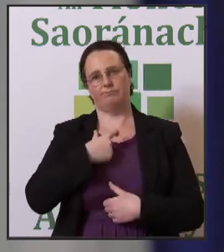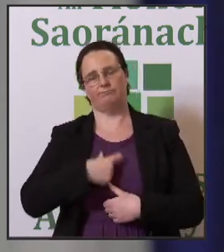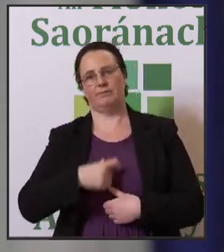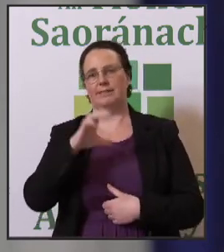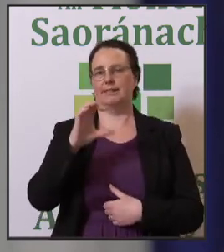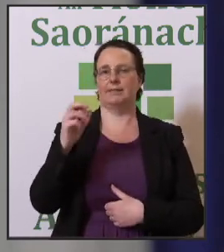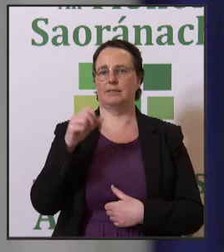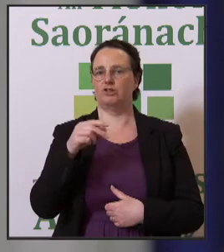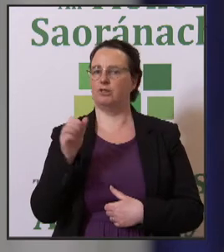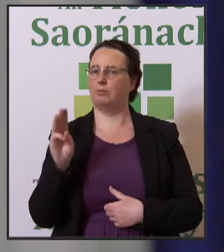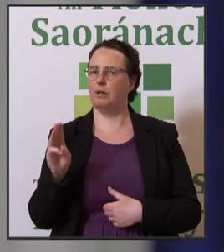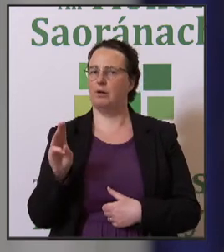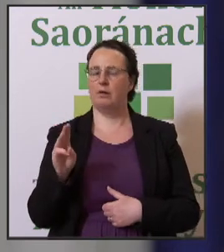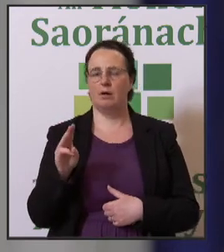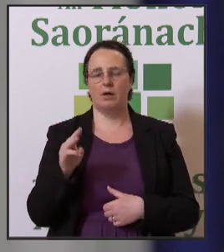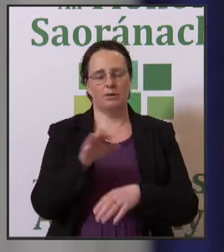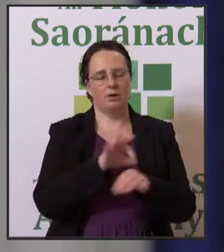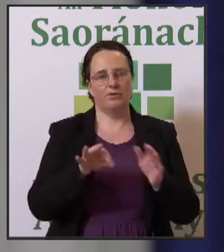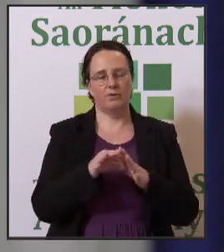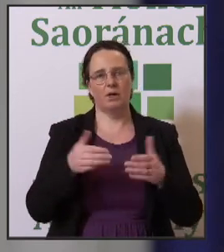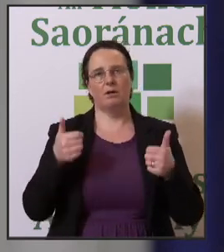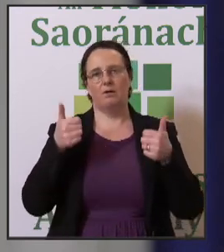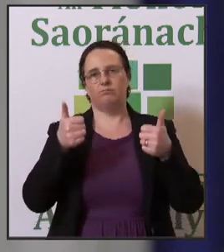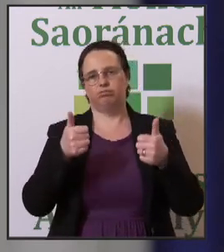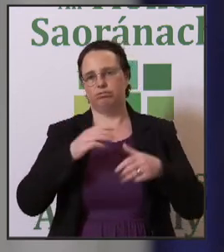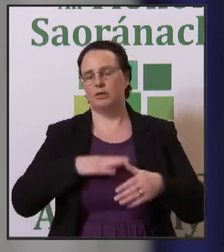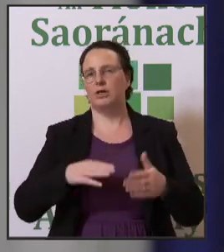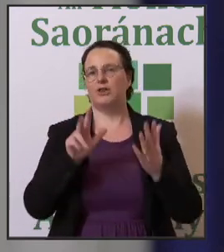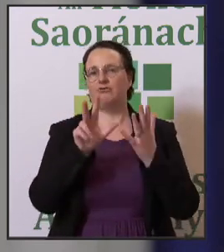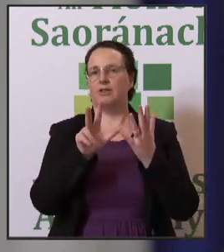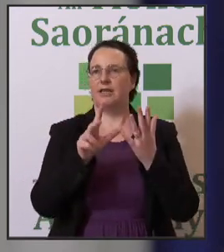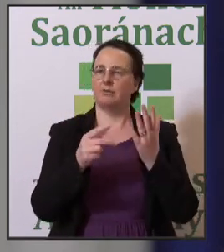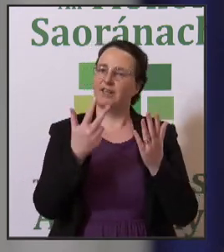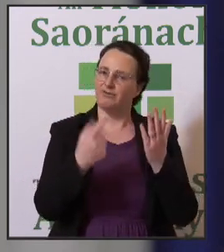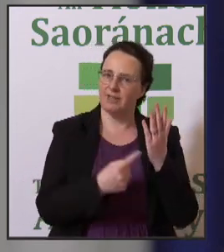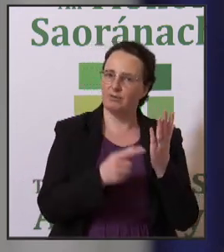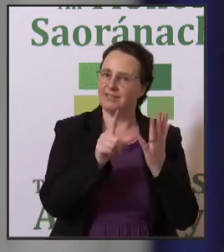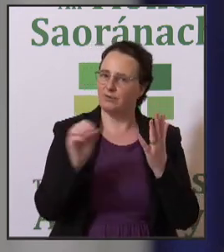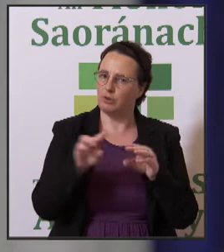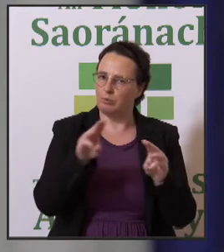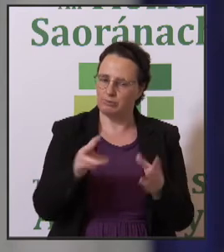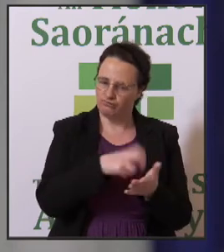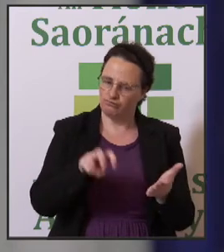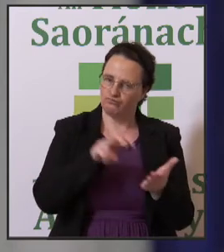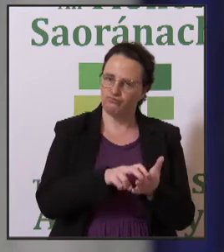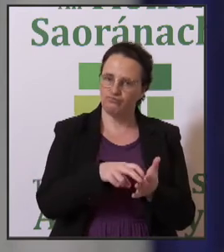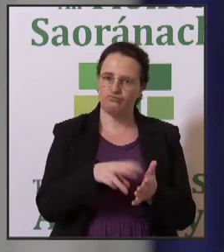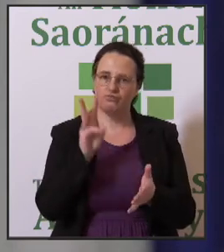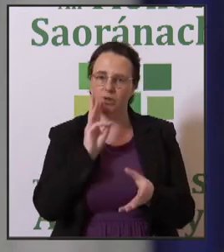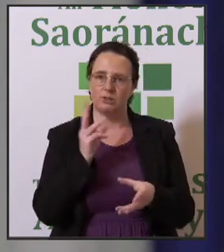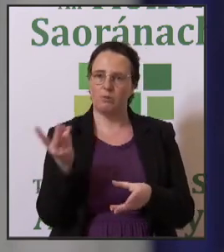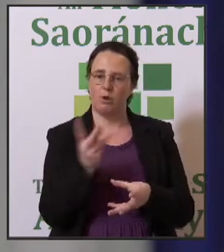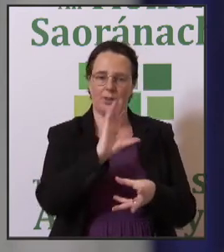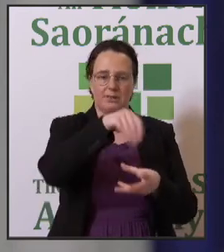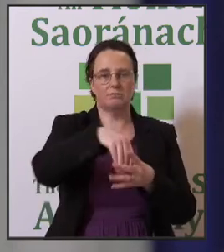government was greatly heartened to learn that over 3,700 people registered to take part in these two